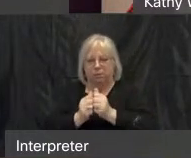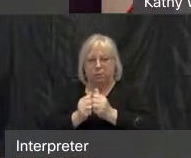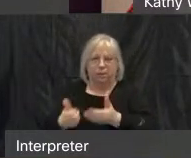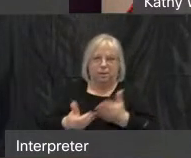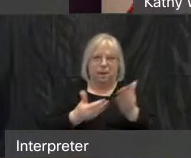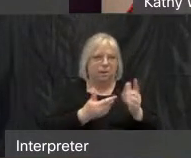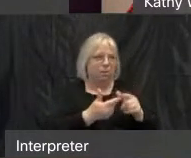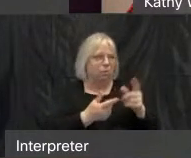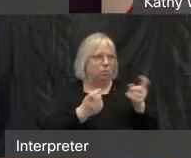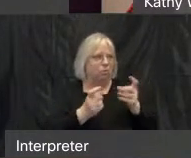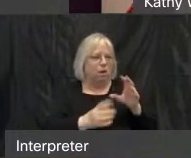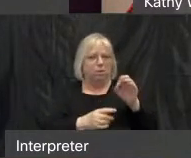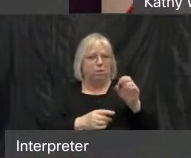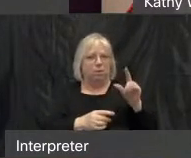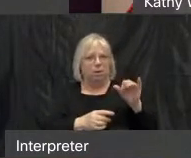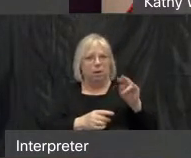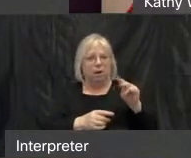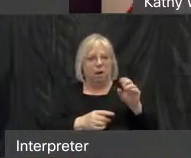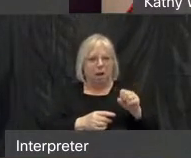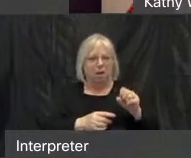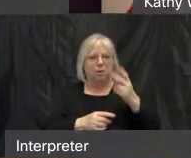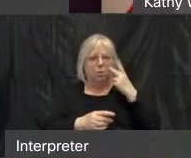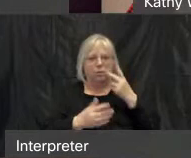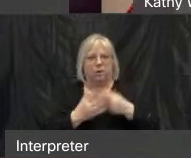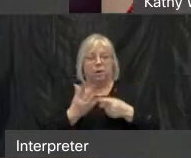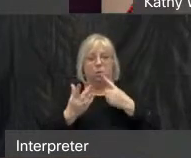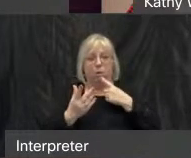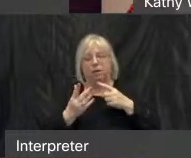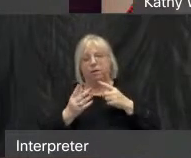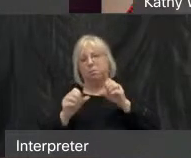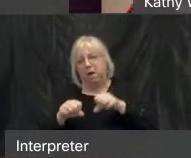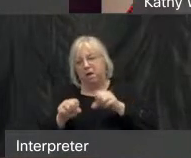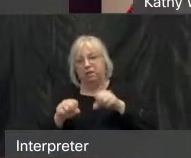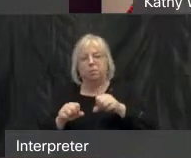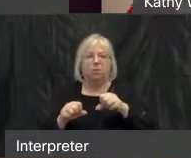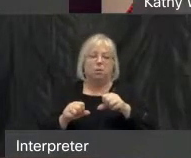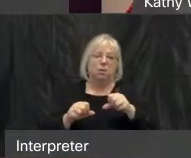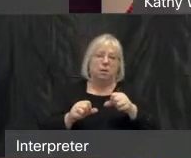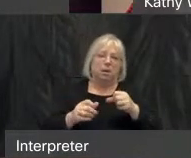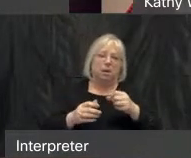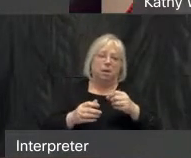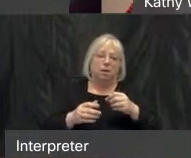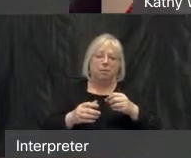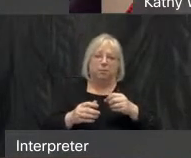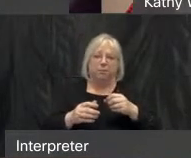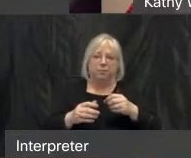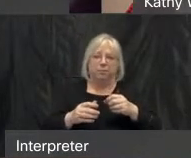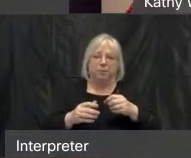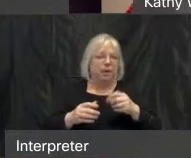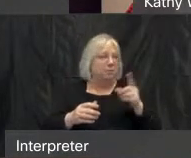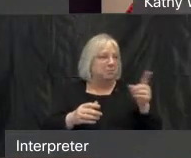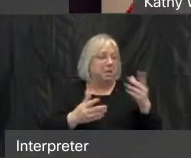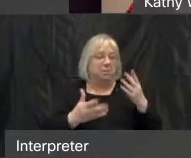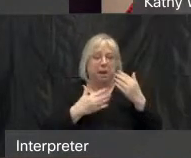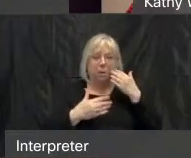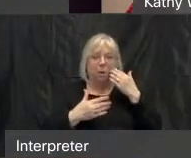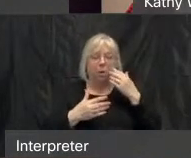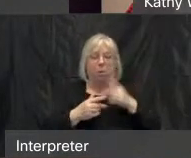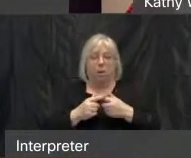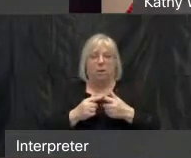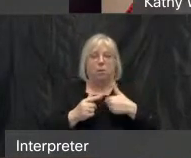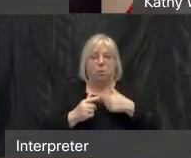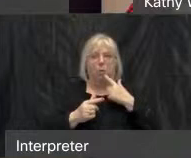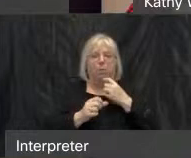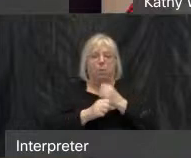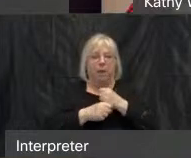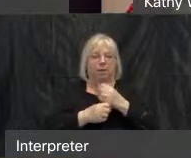Director Collins. We'll see what's workable, feasible, because of other things we may not all know about, mm-hmm. that he may know. And then